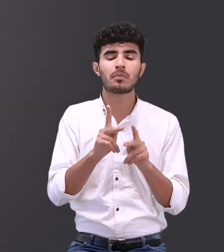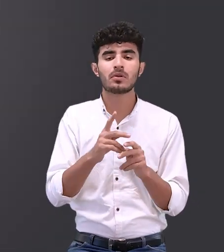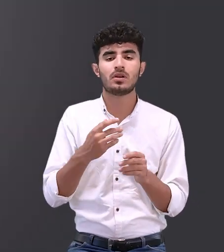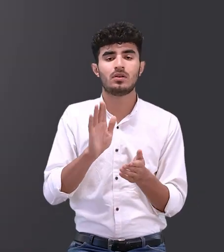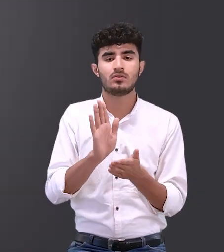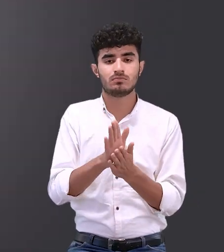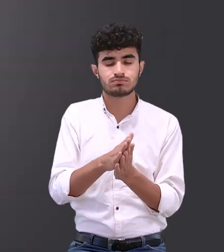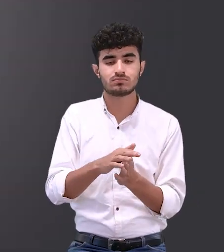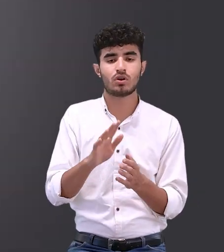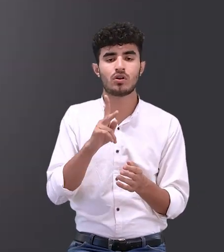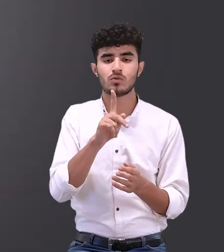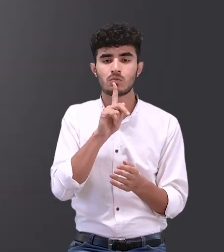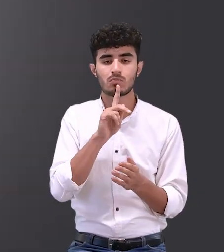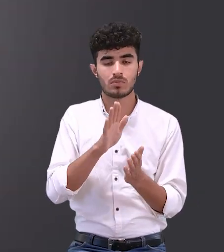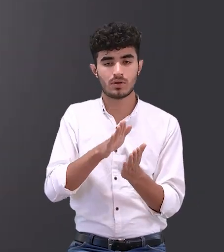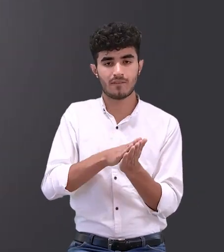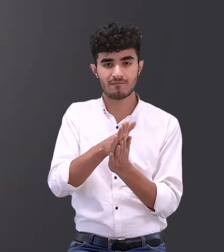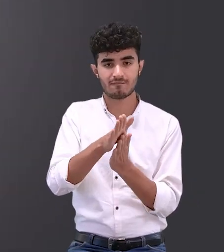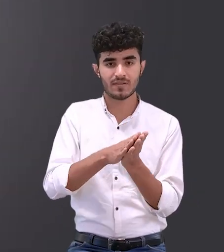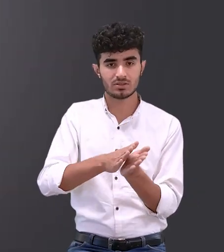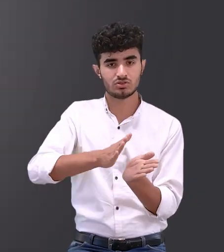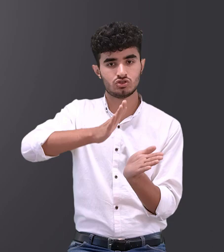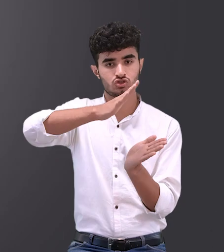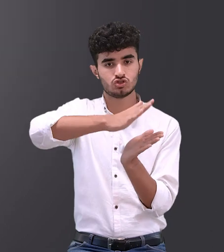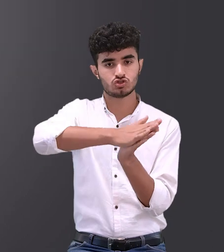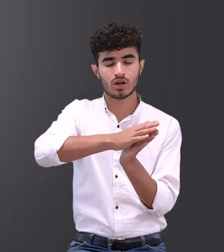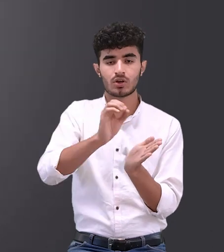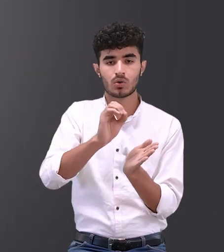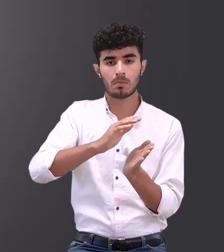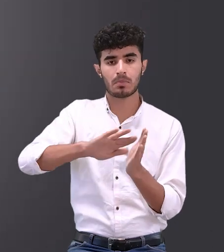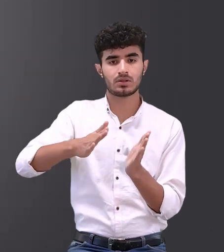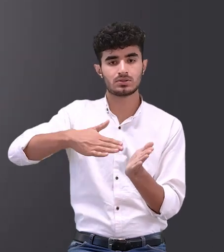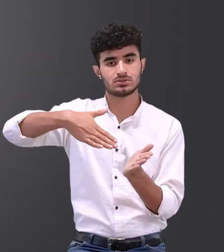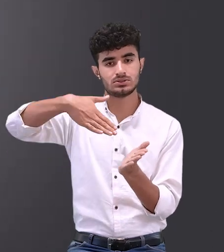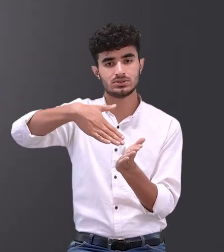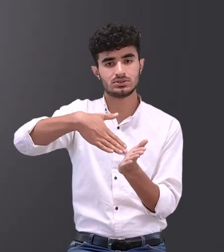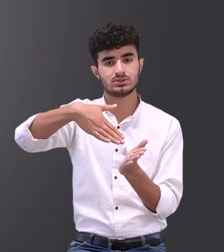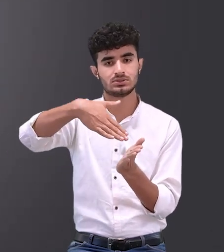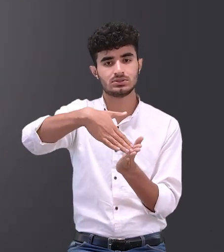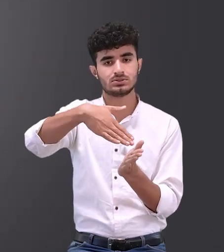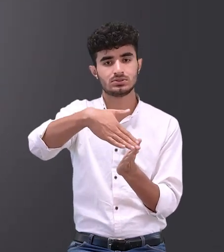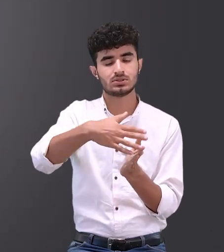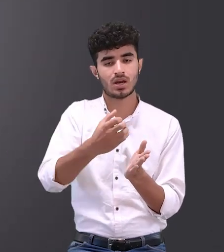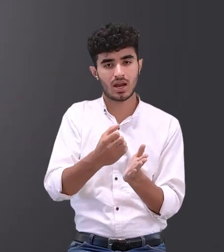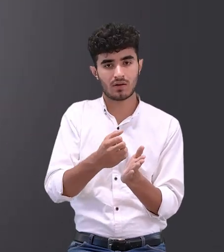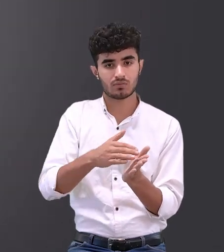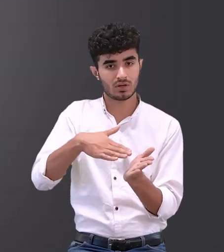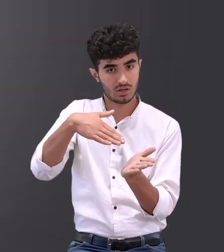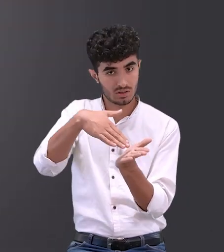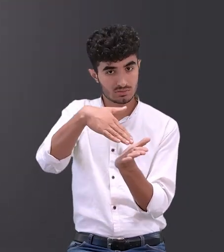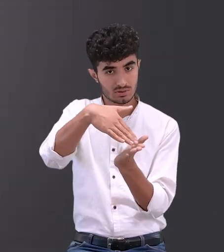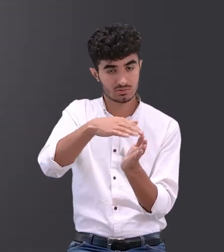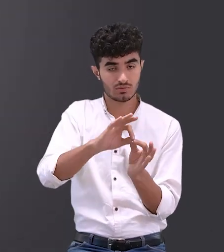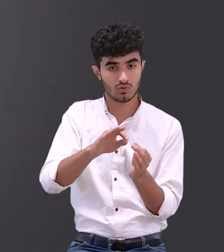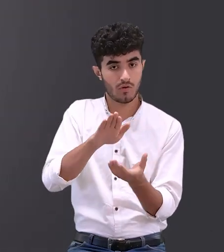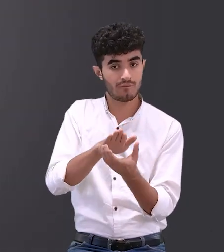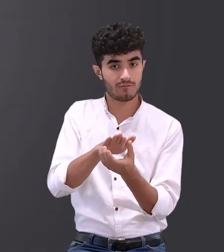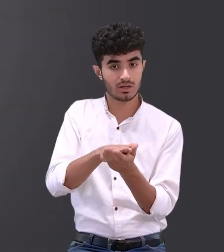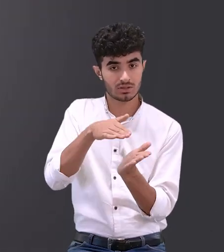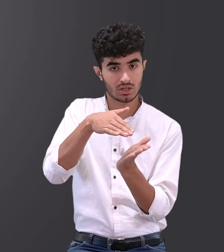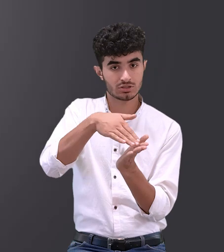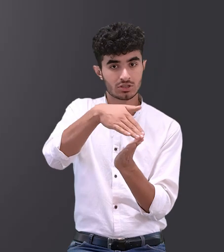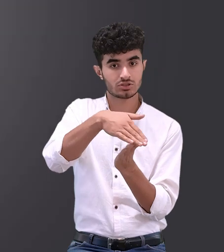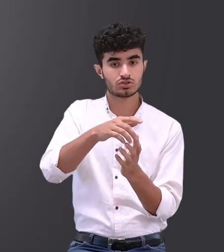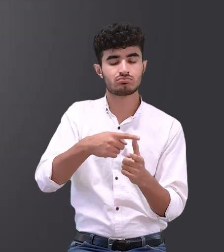just land their feet on the inner arches. That's a kind of a lazy way of walking with their